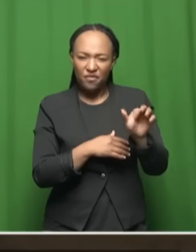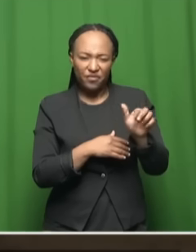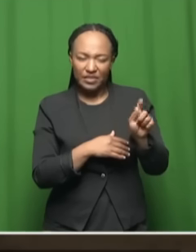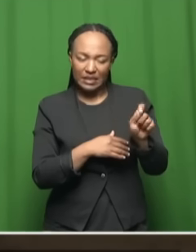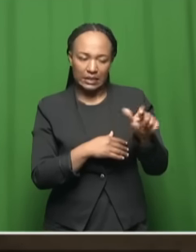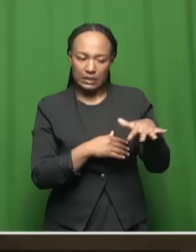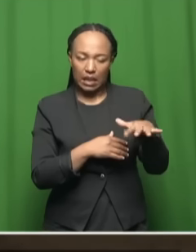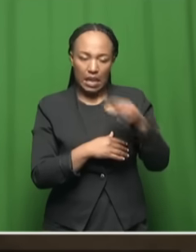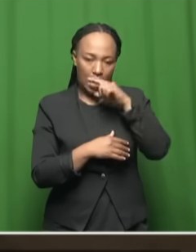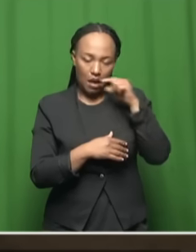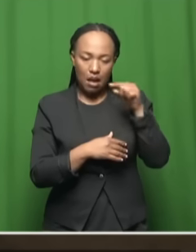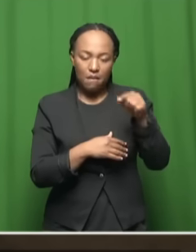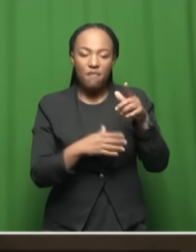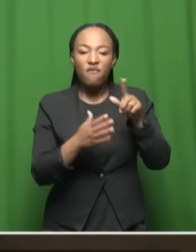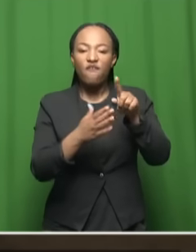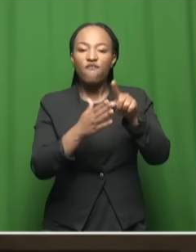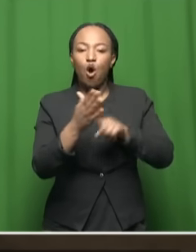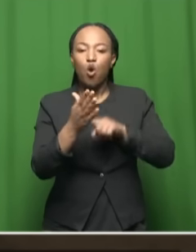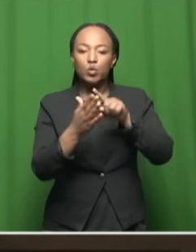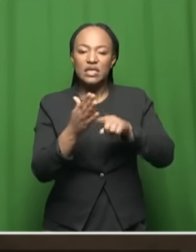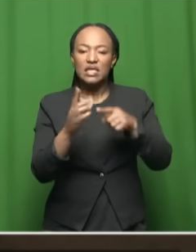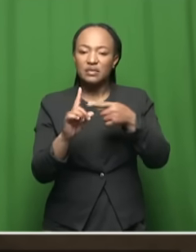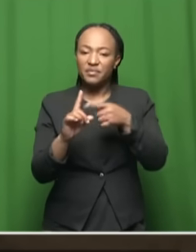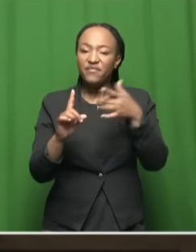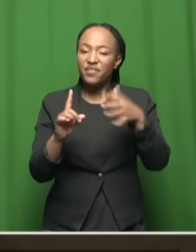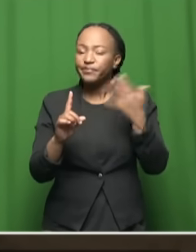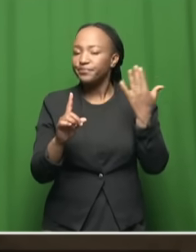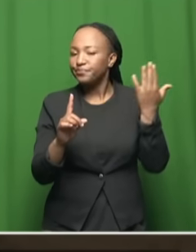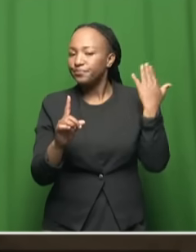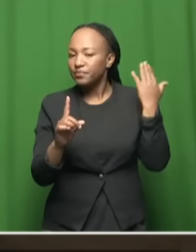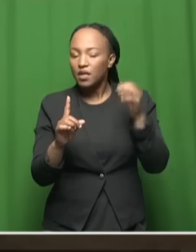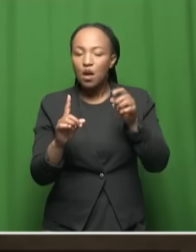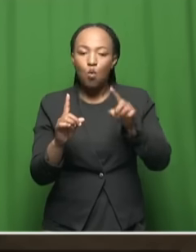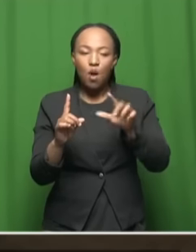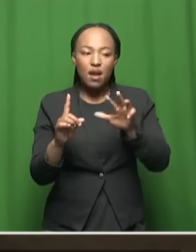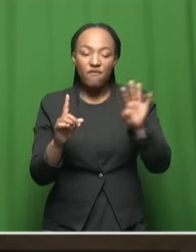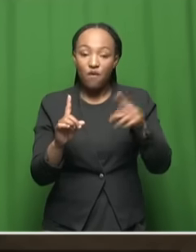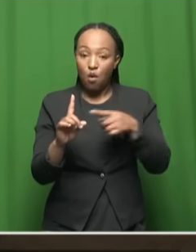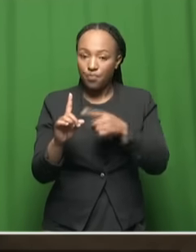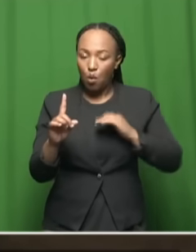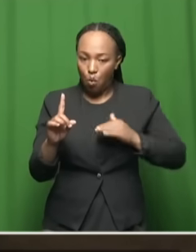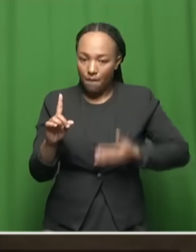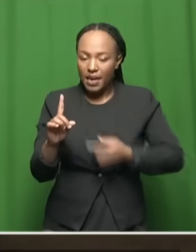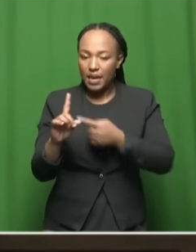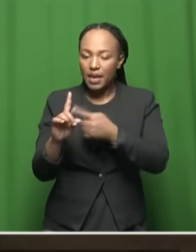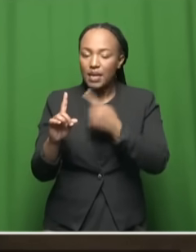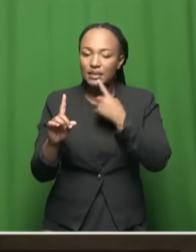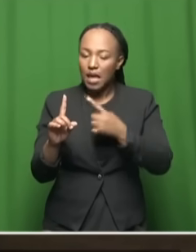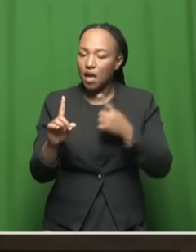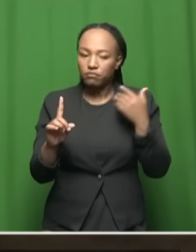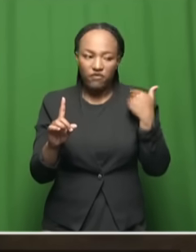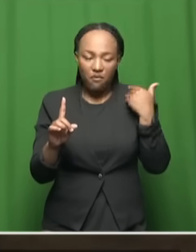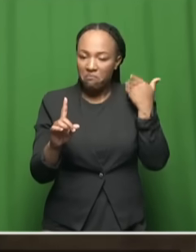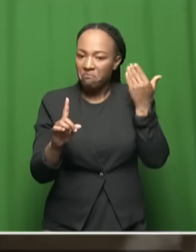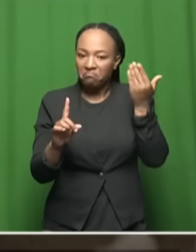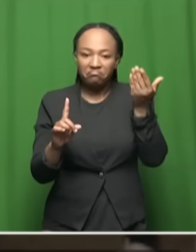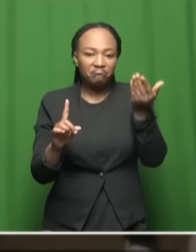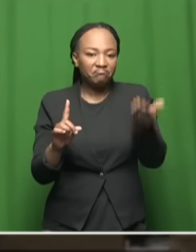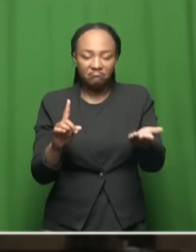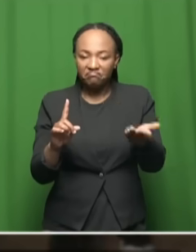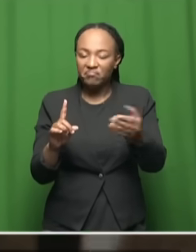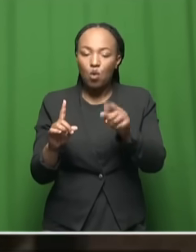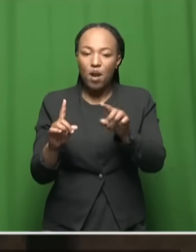ballot in 1994, and she's not missed a single election since then. And for her, it remains vitally important. It's a